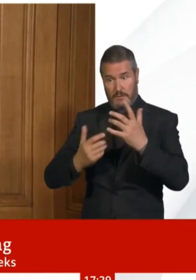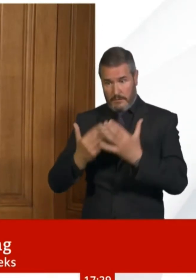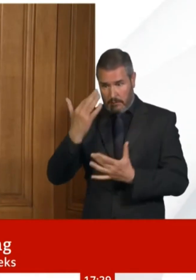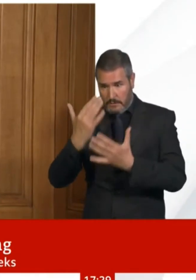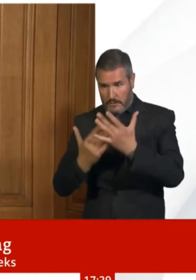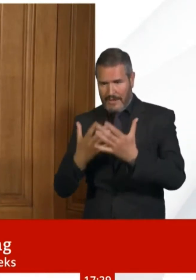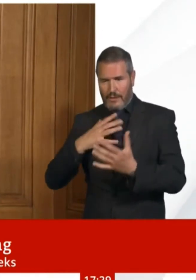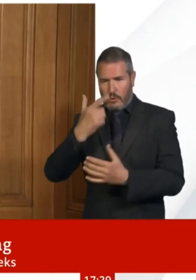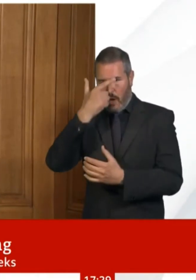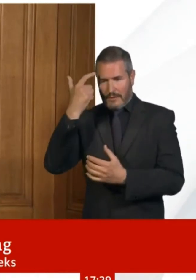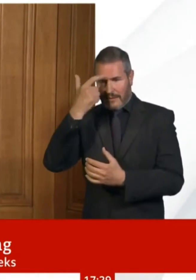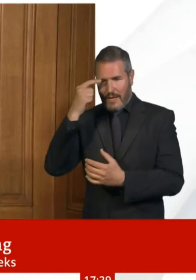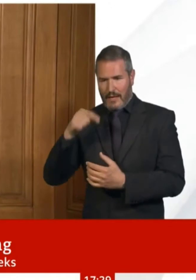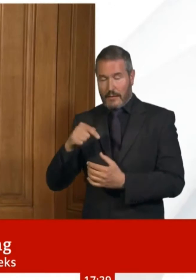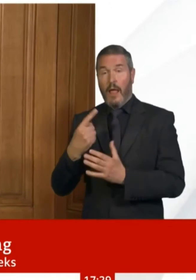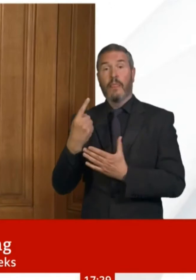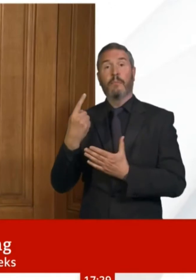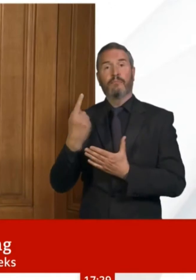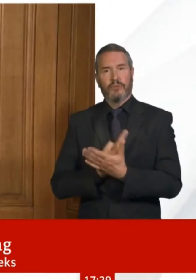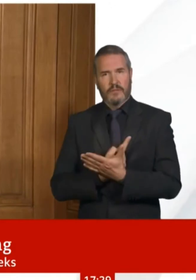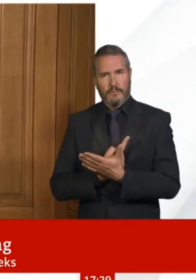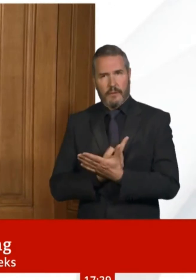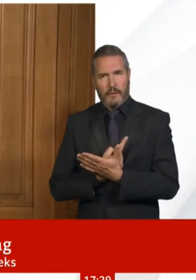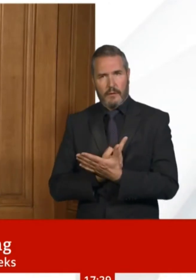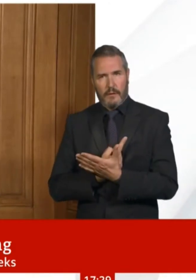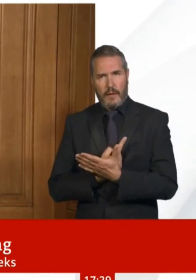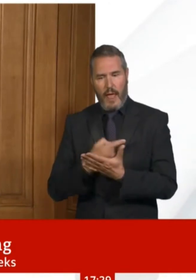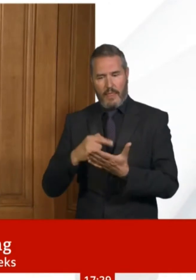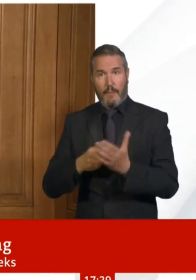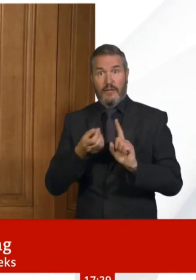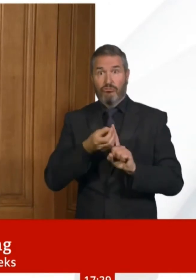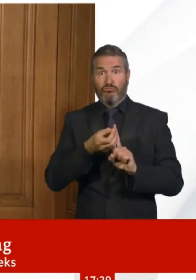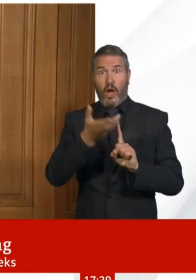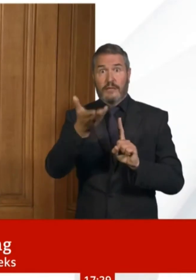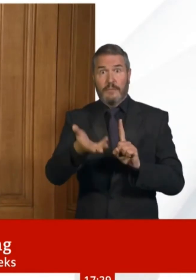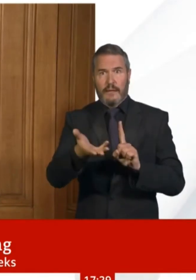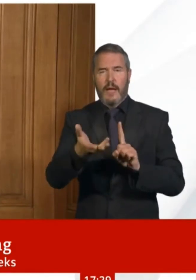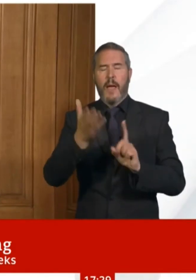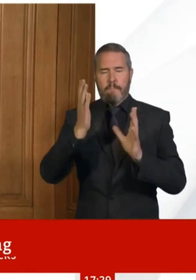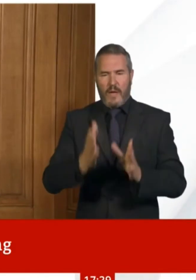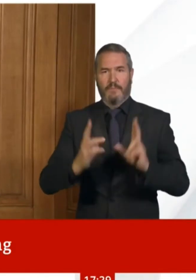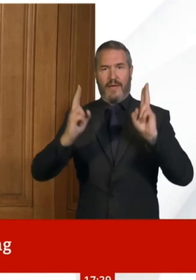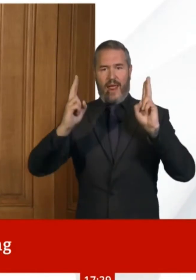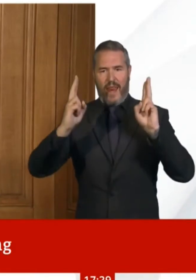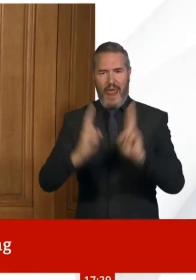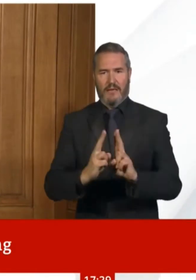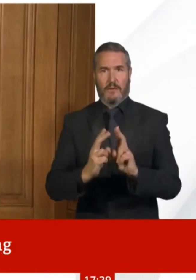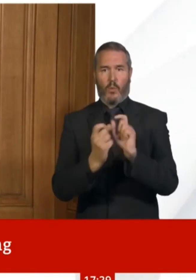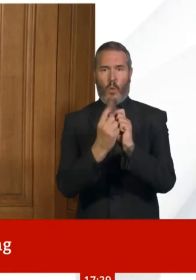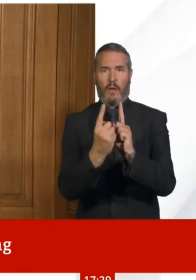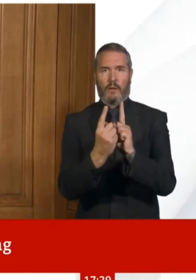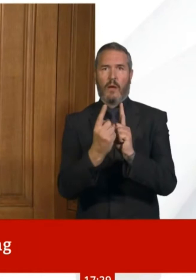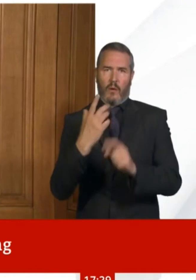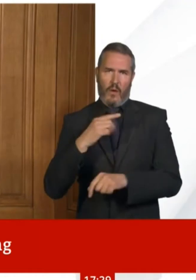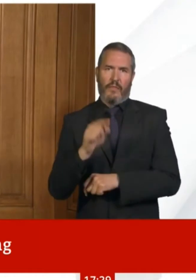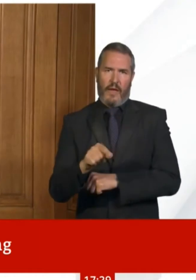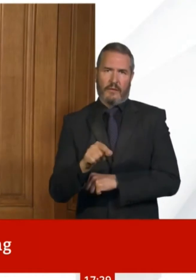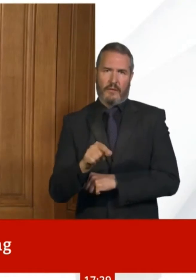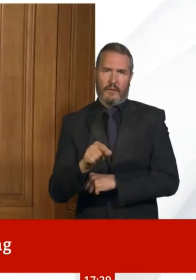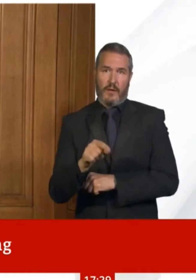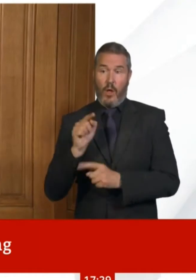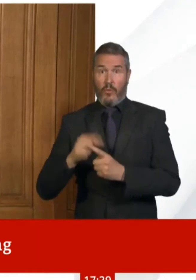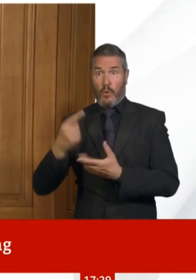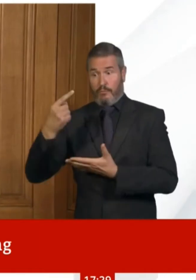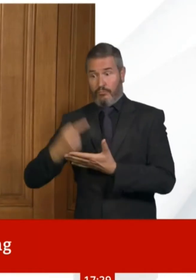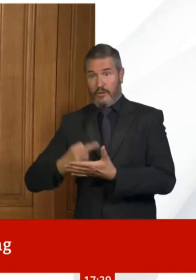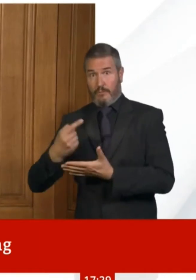to understand the basic principles that reduce transmission and allow the policymakers to take those basic principles